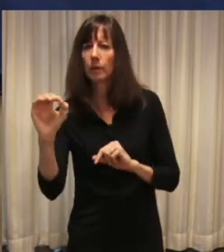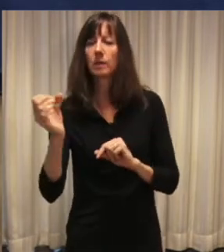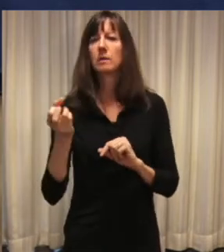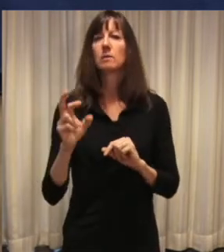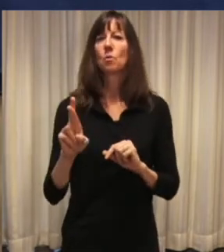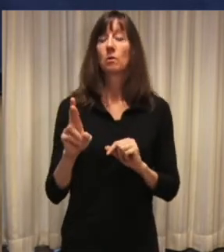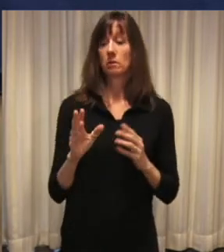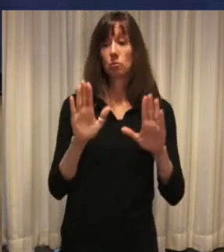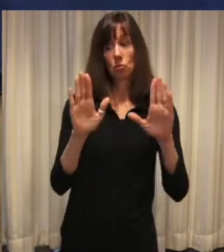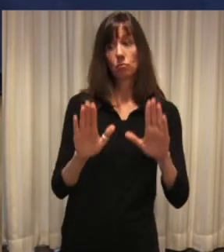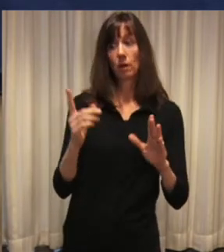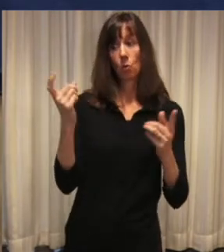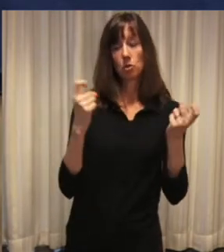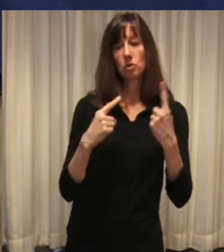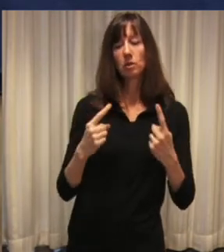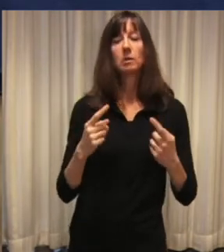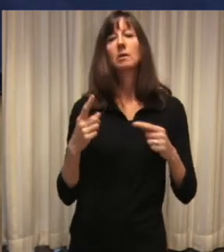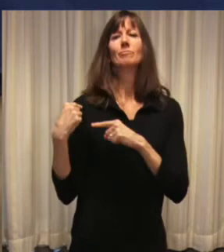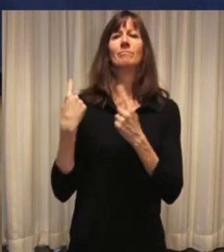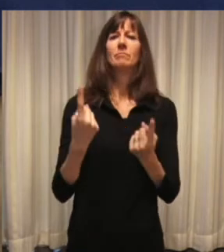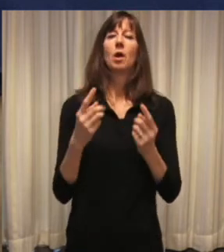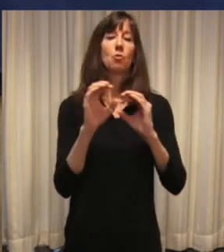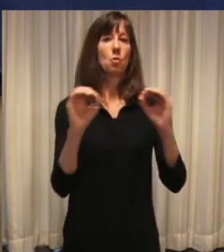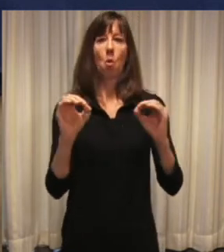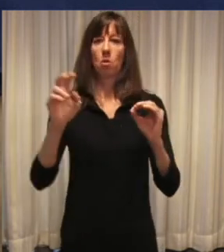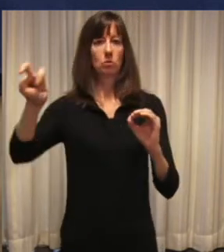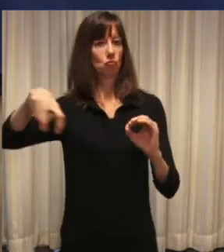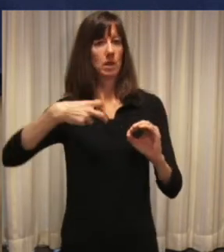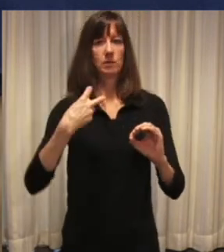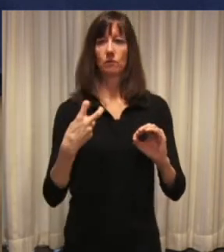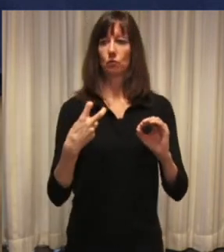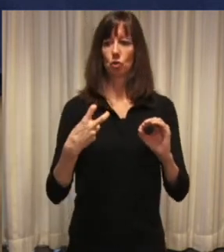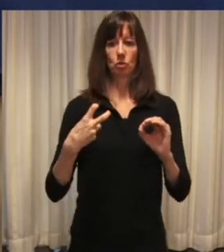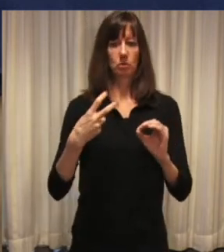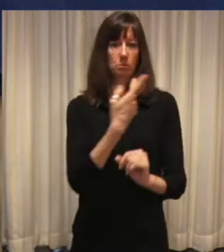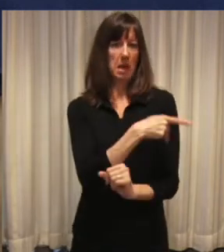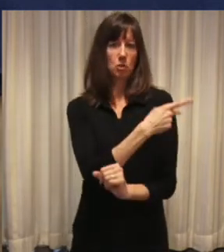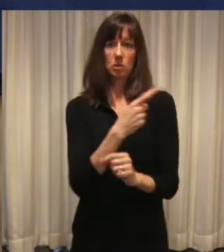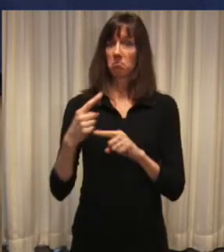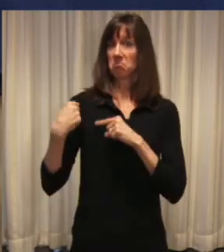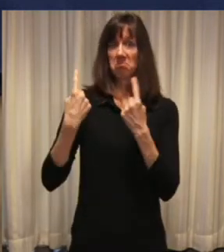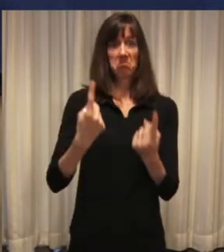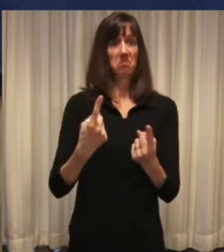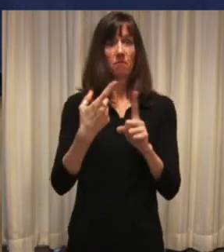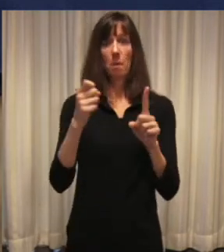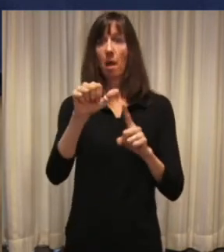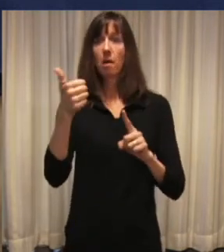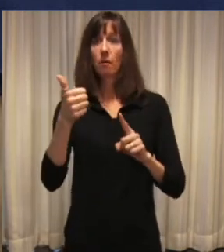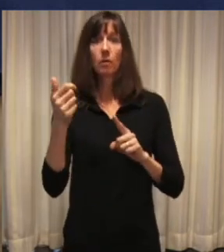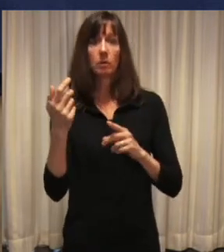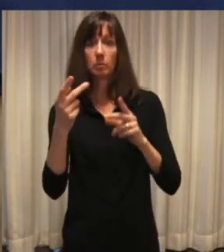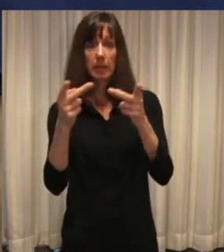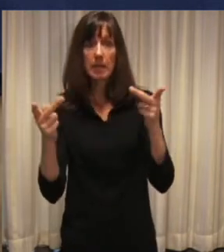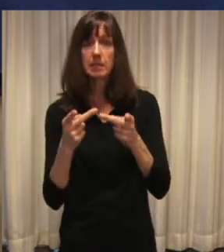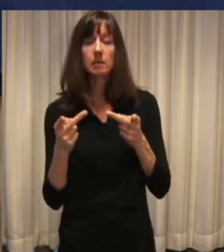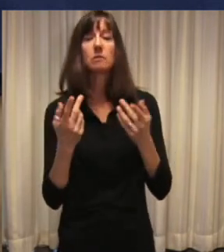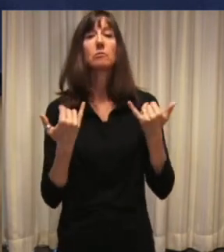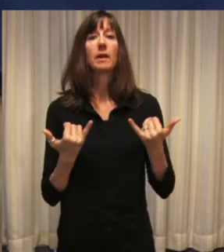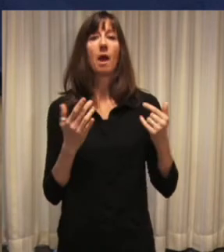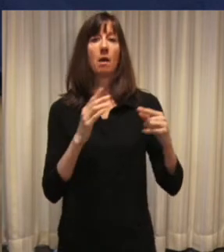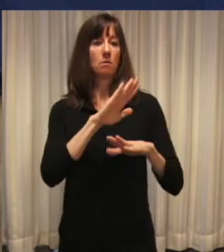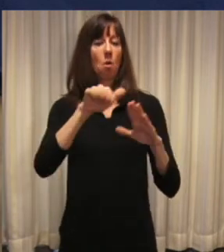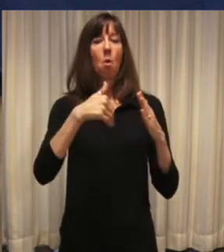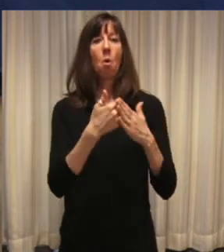of our patients, we have not received any transfer patients from anywhere at this point. These are all either Ulster County residents or possibly Dutchess